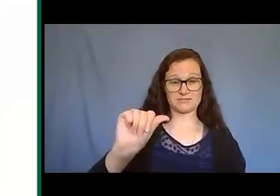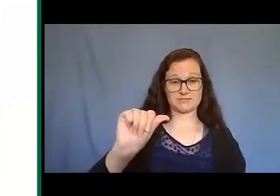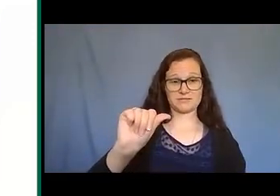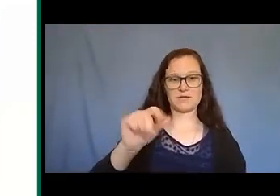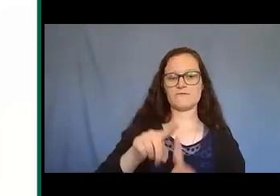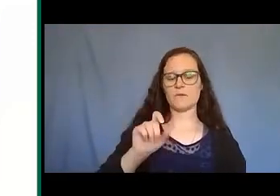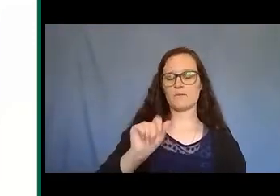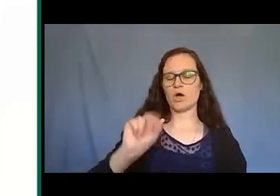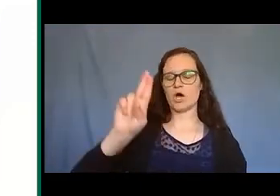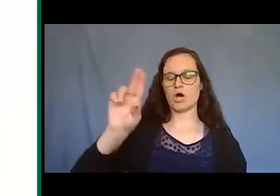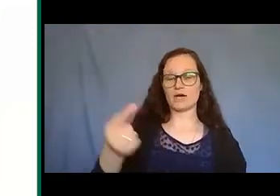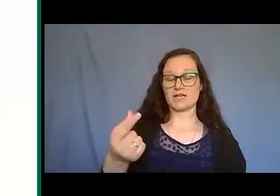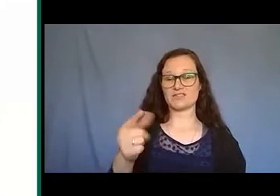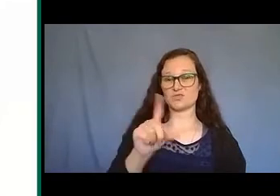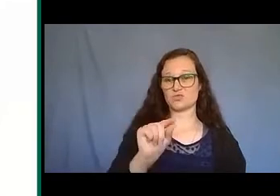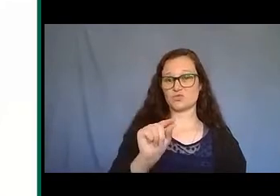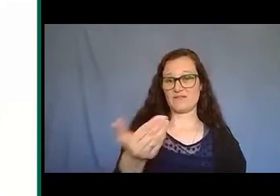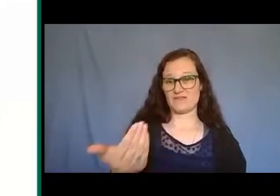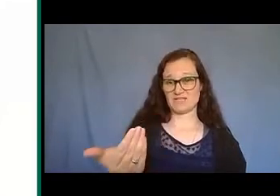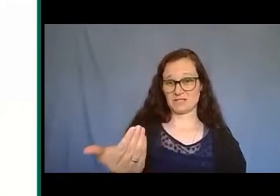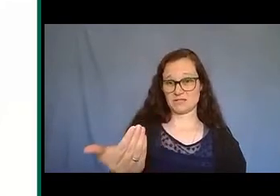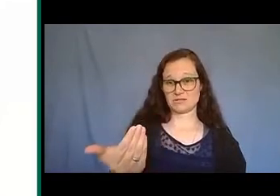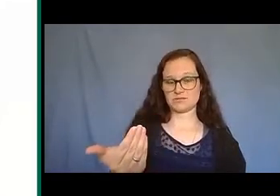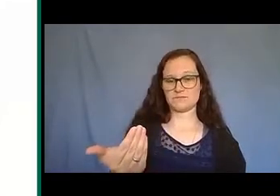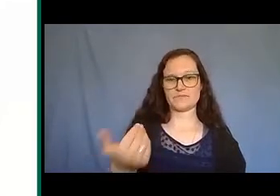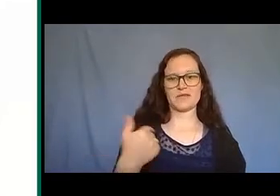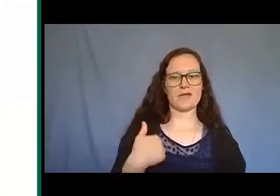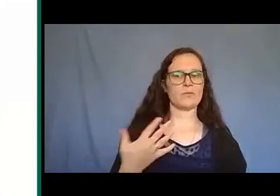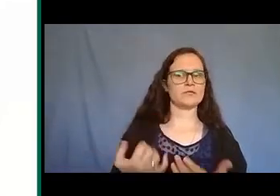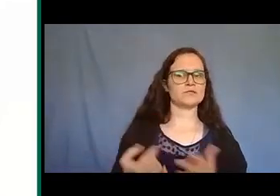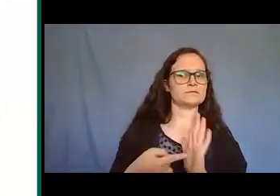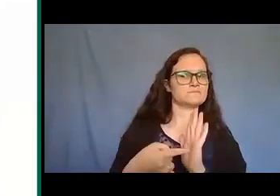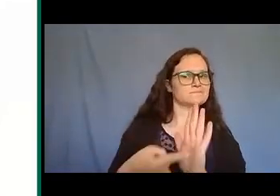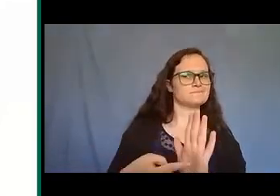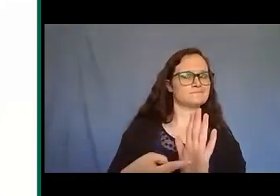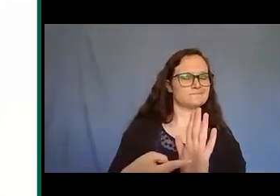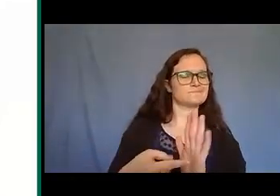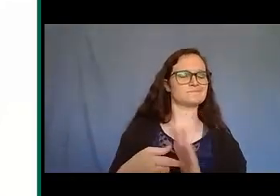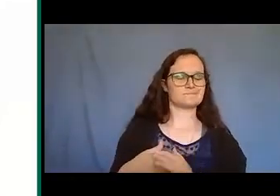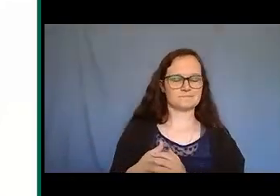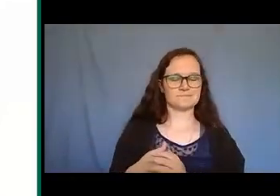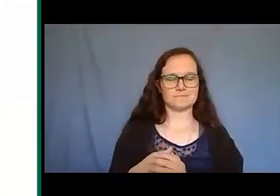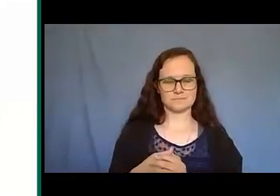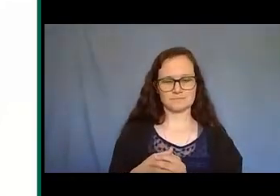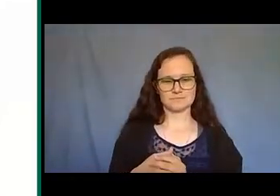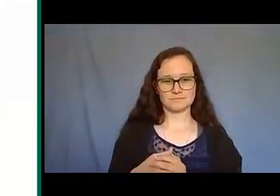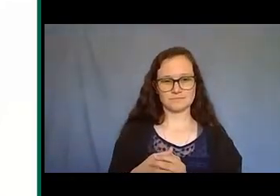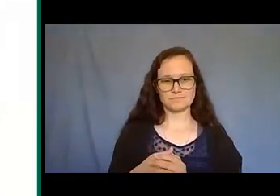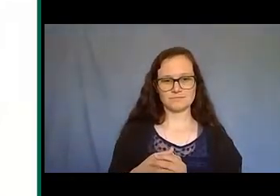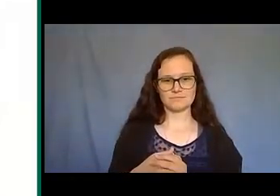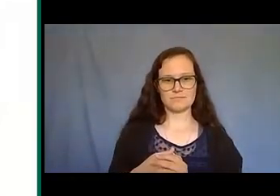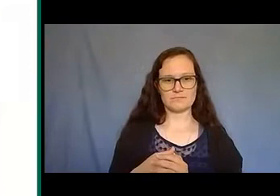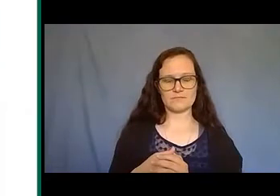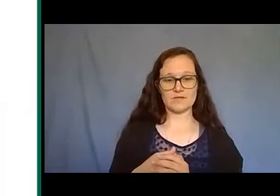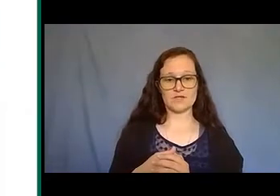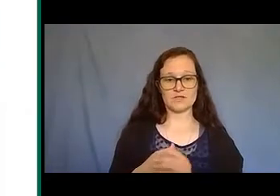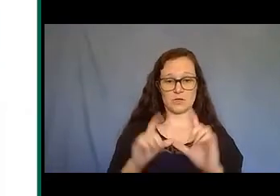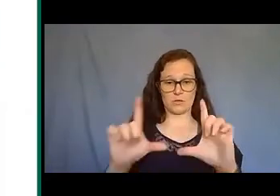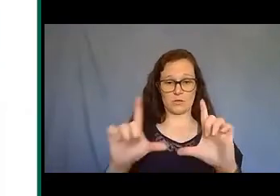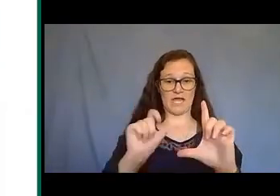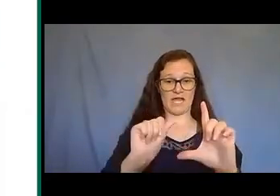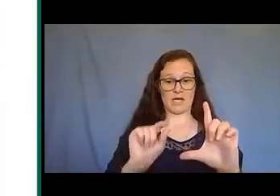August 2005. And there's a few things I want to point out here. The first of which is on the right-hand side of that image, it